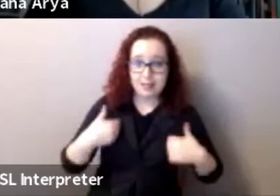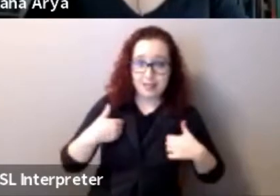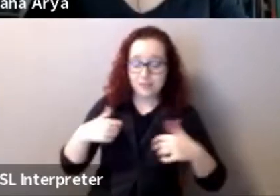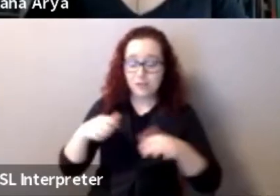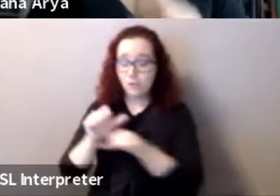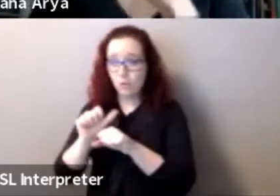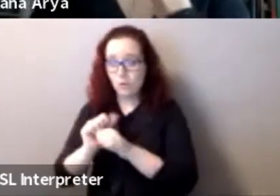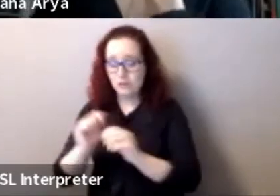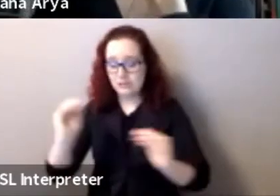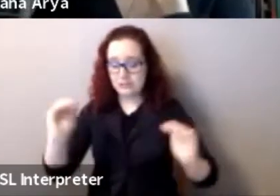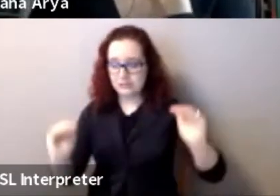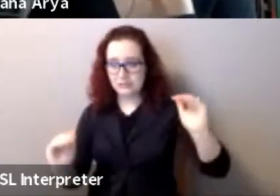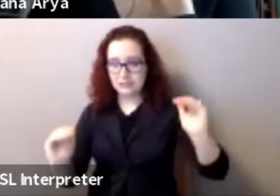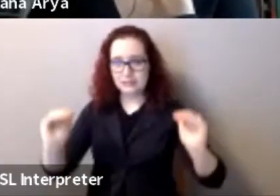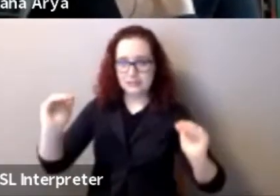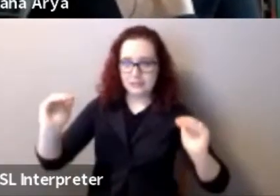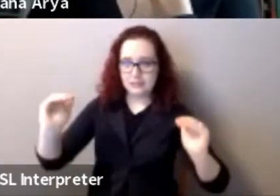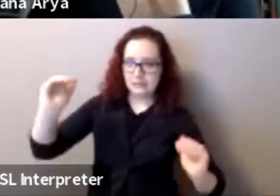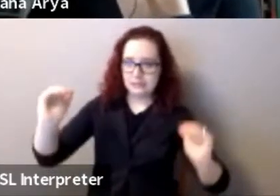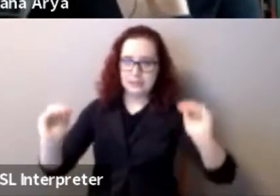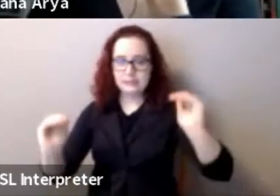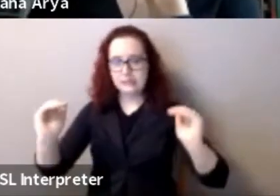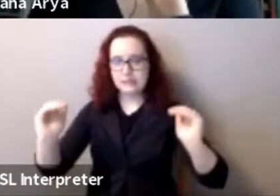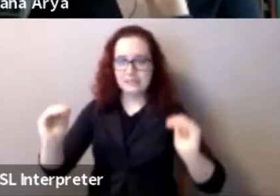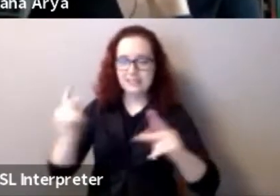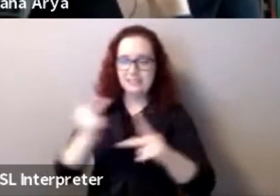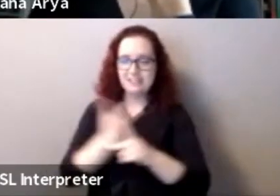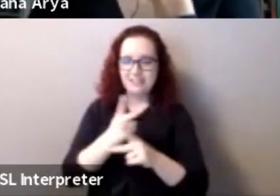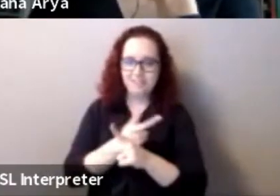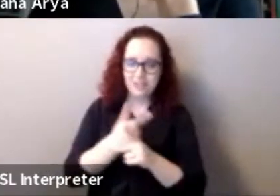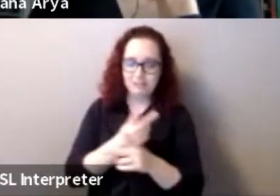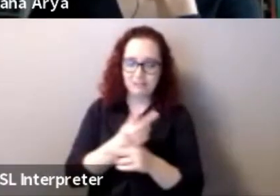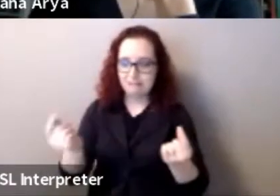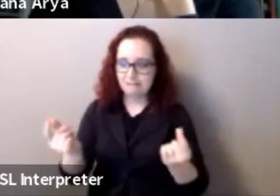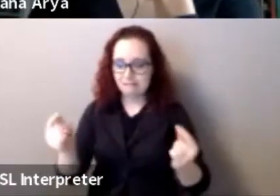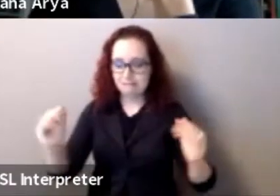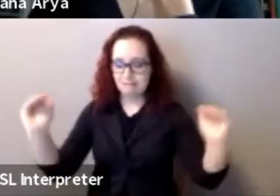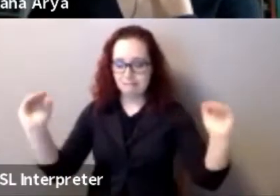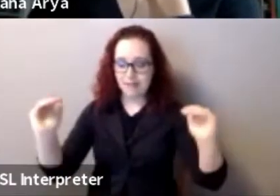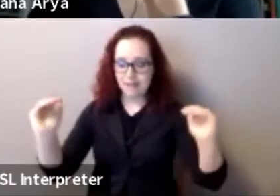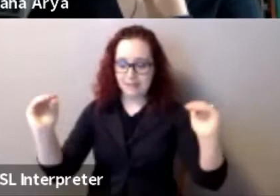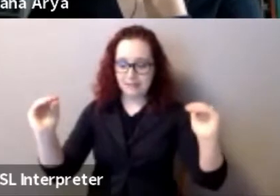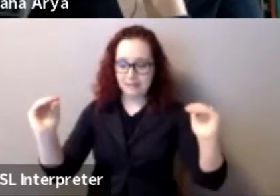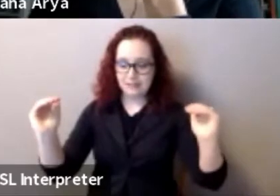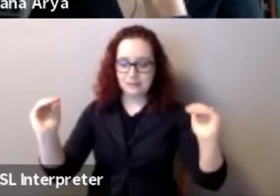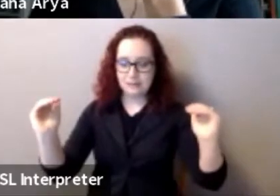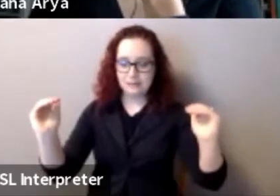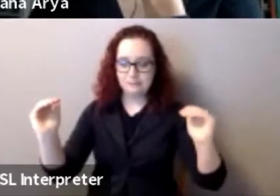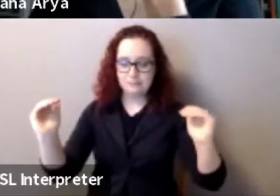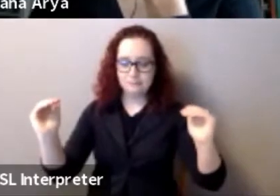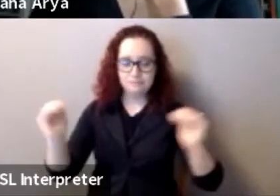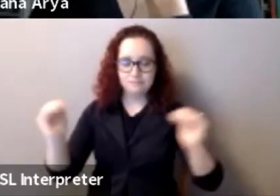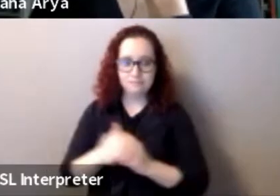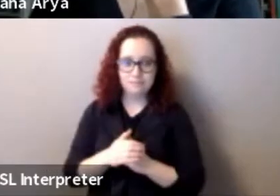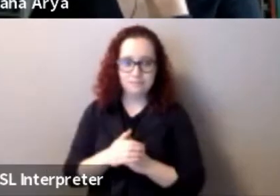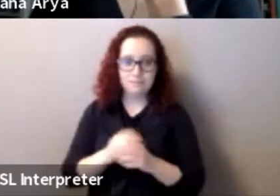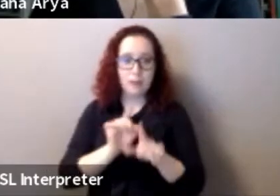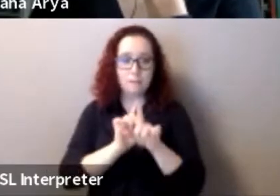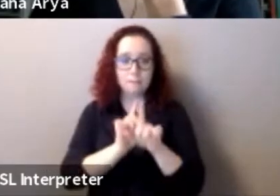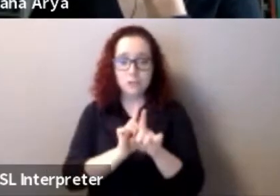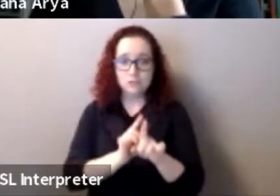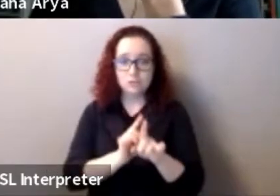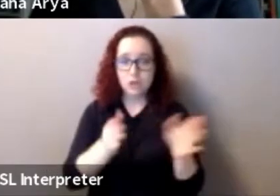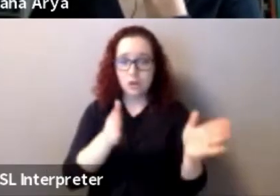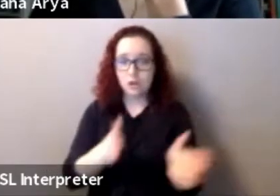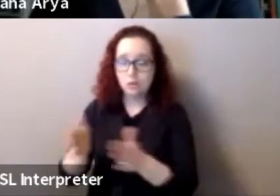sometimes you have to figure out what gives and what doesn't. And again, preparing people, in terms of mentoring, preparing people for the